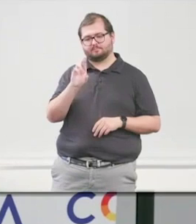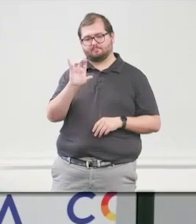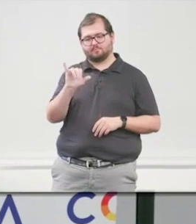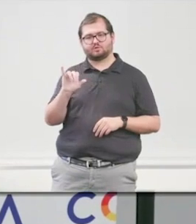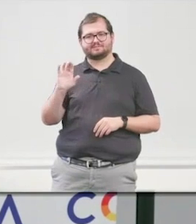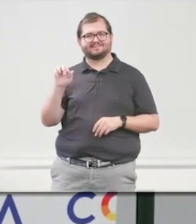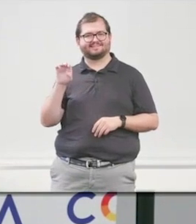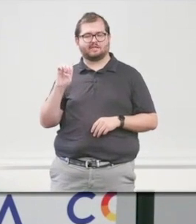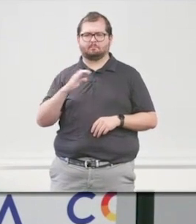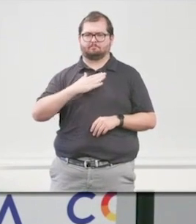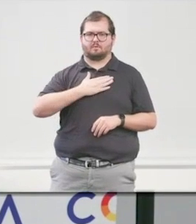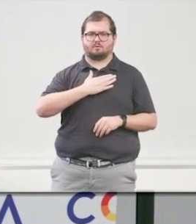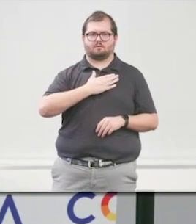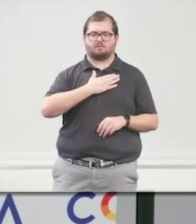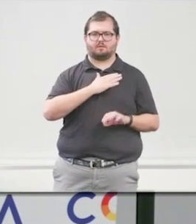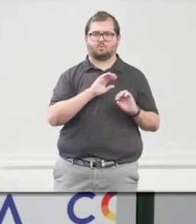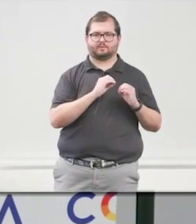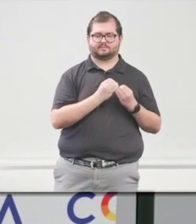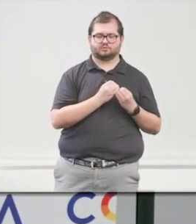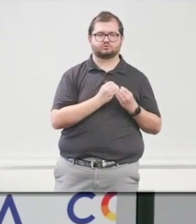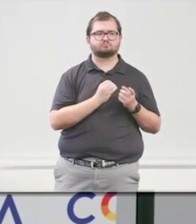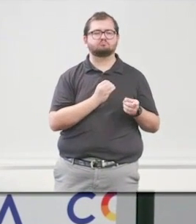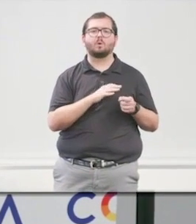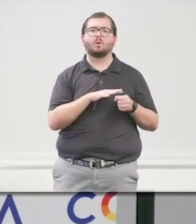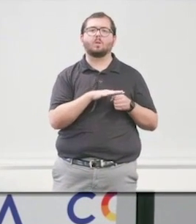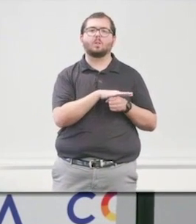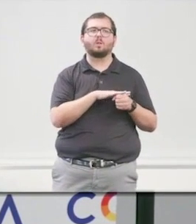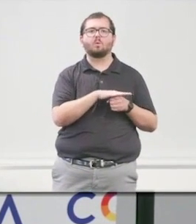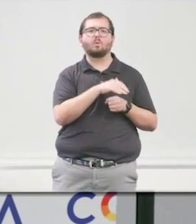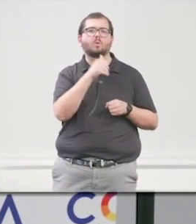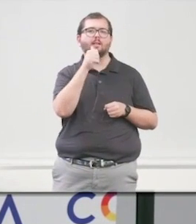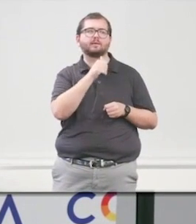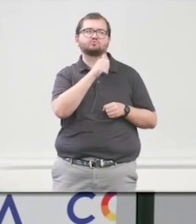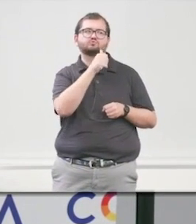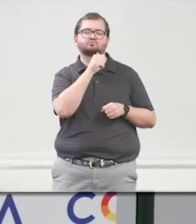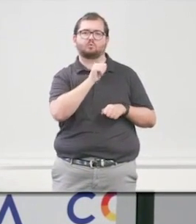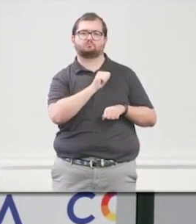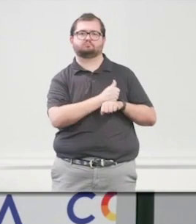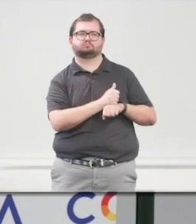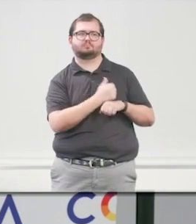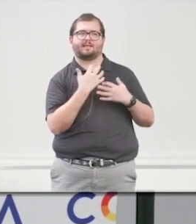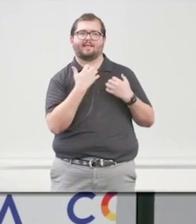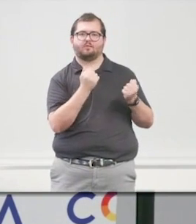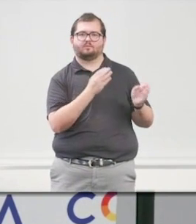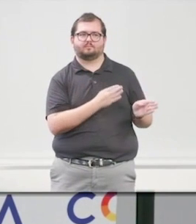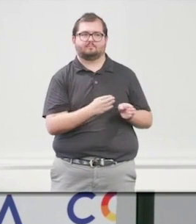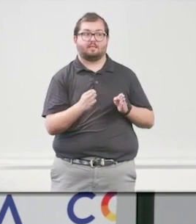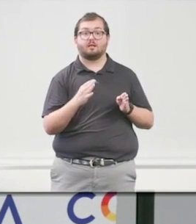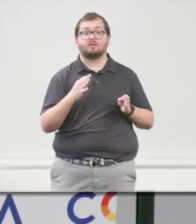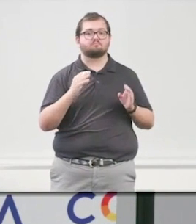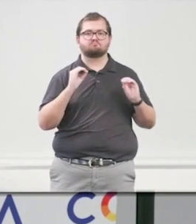the opportunity to work for. It's a local Arizona-based health plan that's a